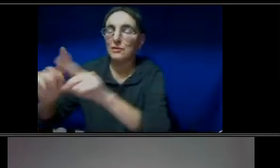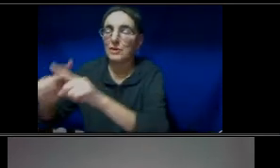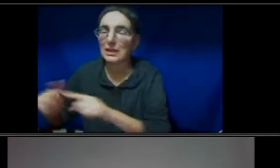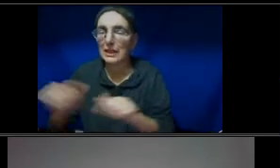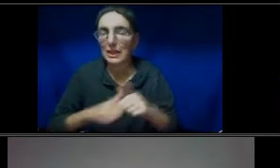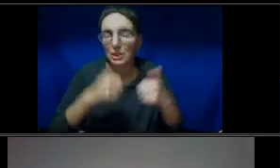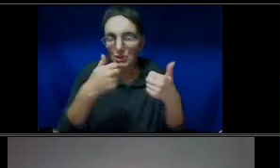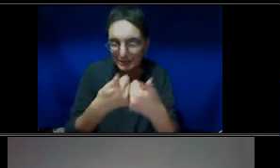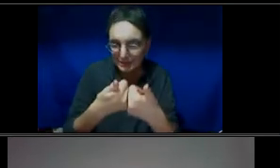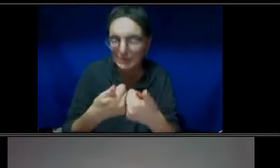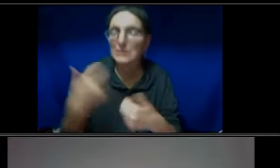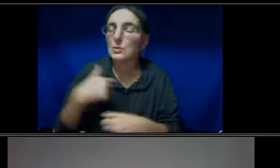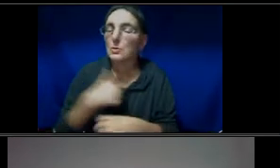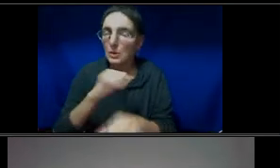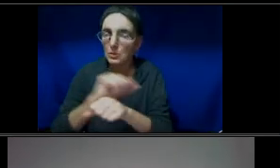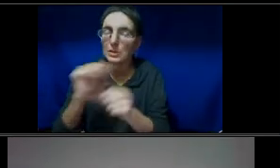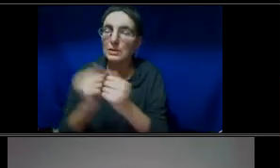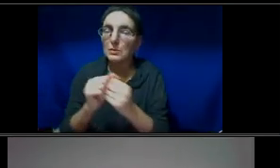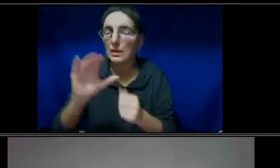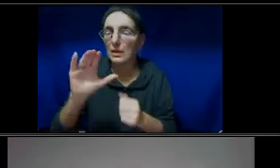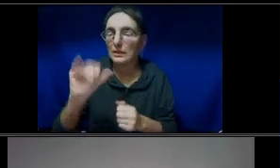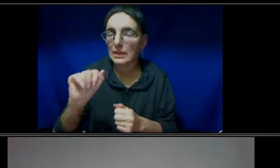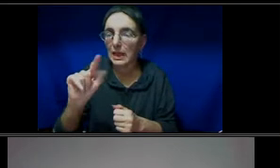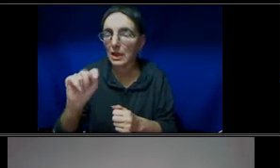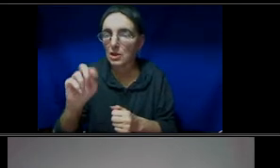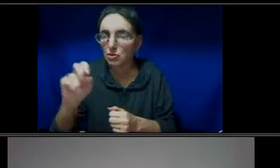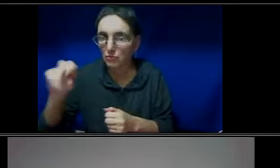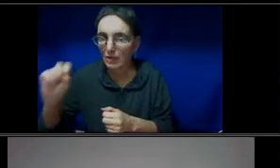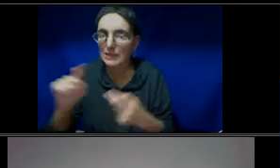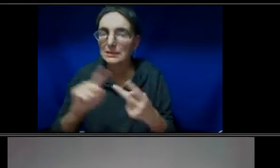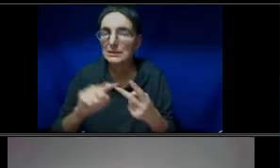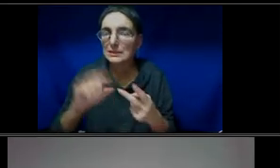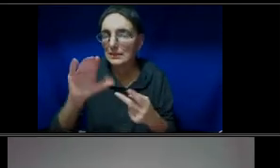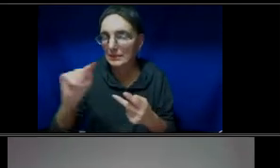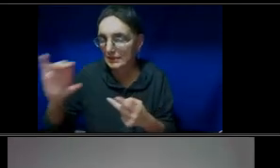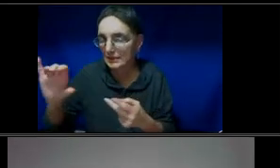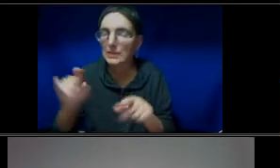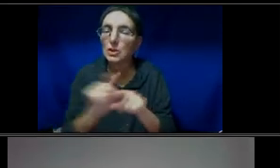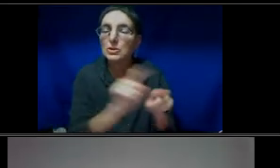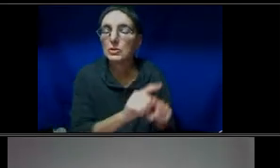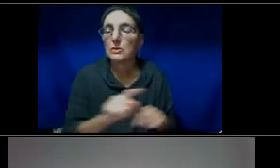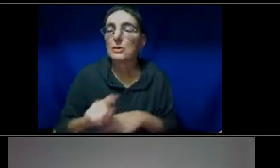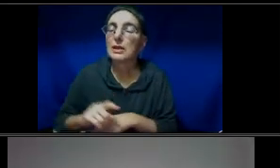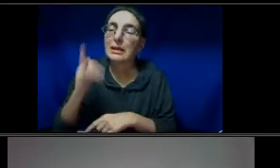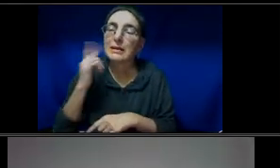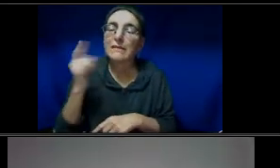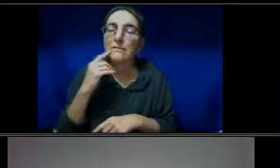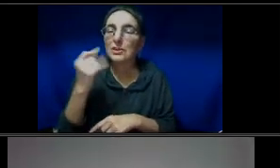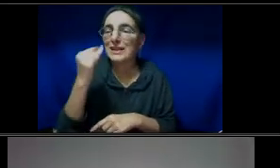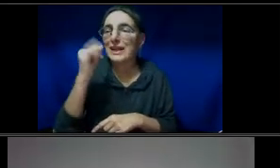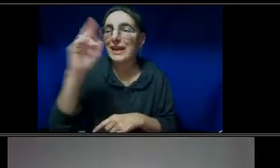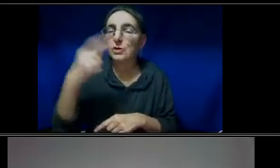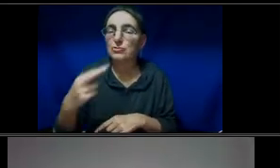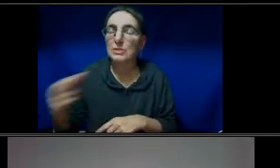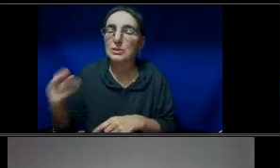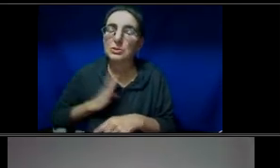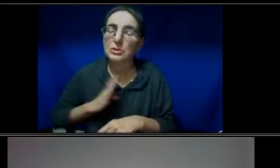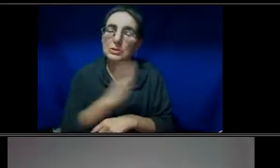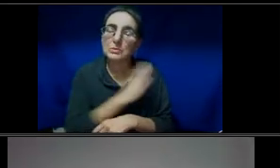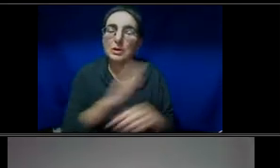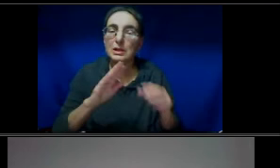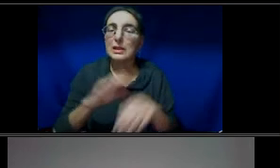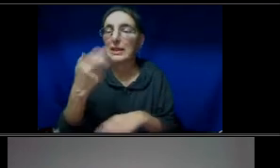we are working with Caltrans, CTC, as well as the California Air Resources Board, the Housing and Community Development